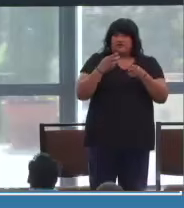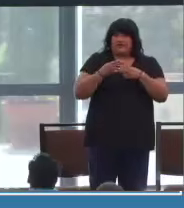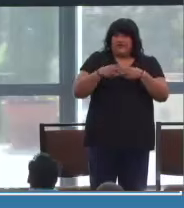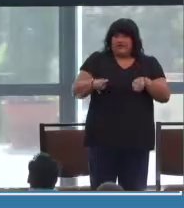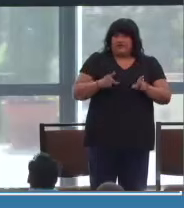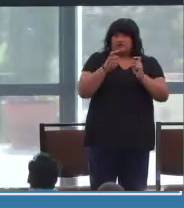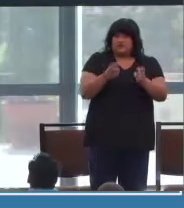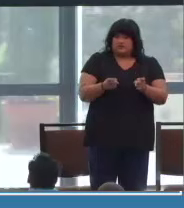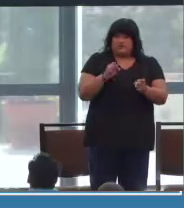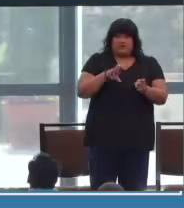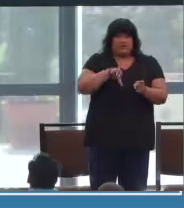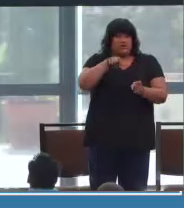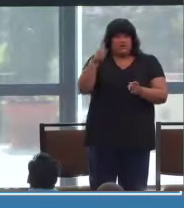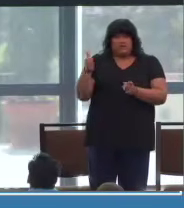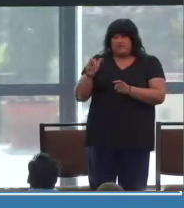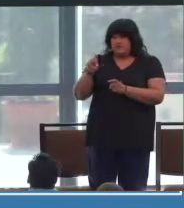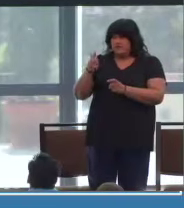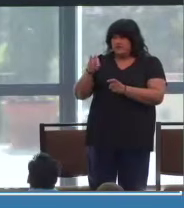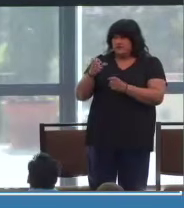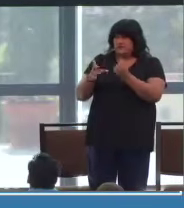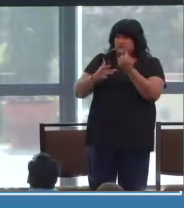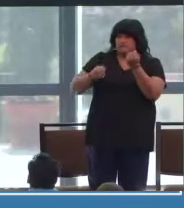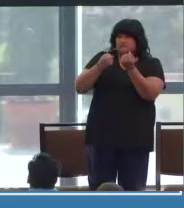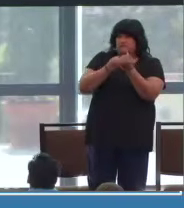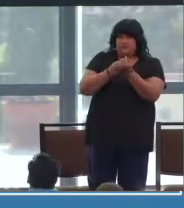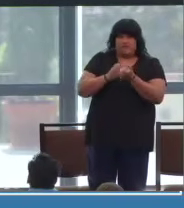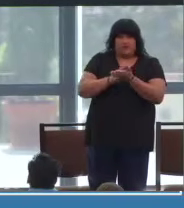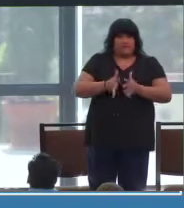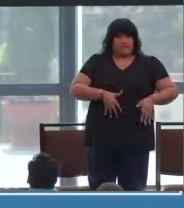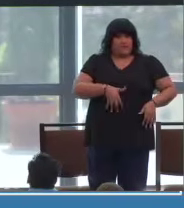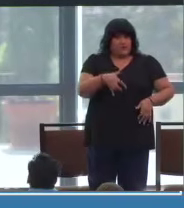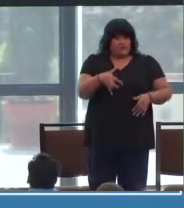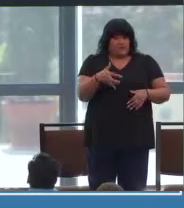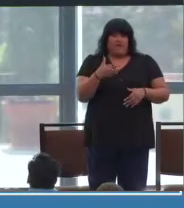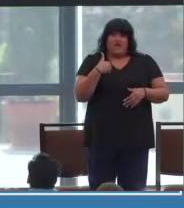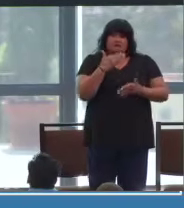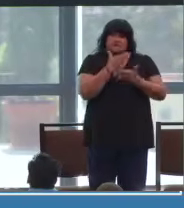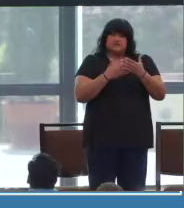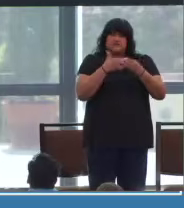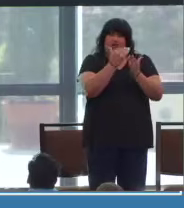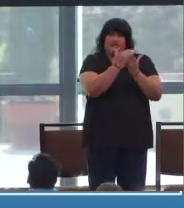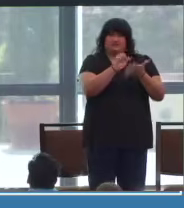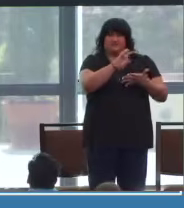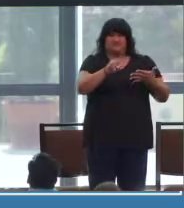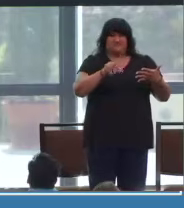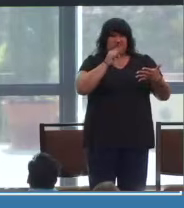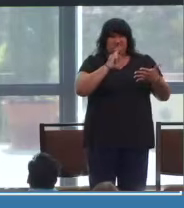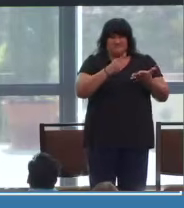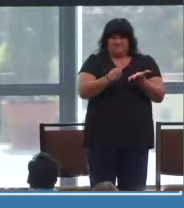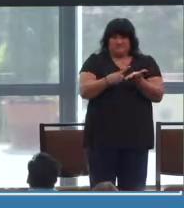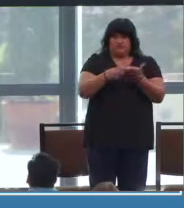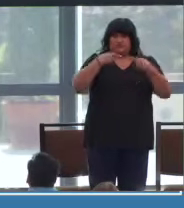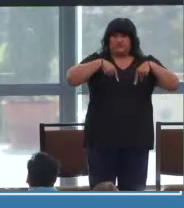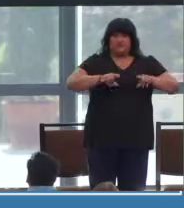assisted reproductive technology to get pregnant now. There are actually some guidelines that I thought maybe didn't get covered in the pregnancy talk that